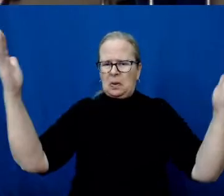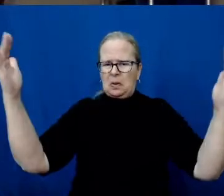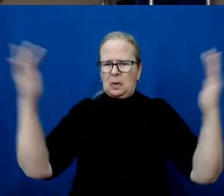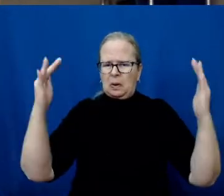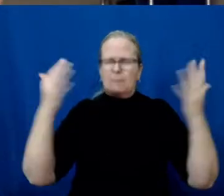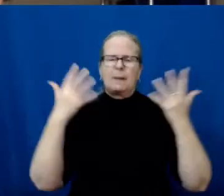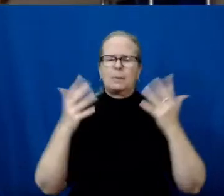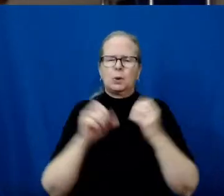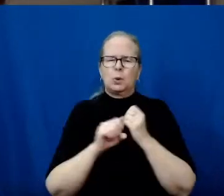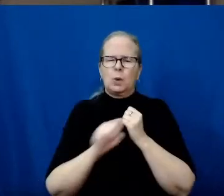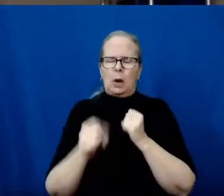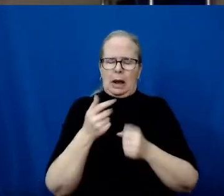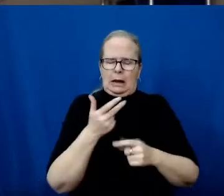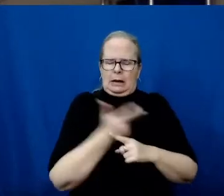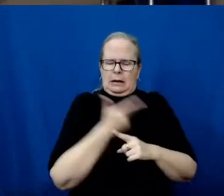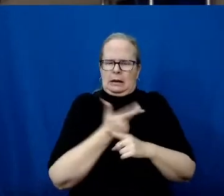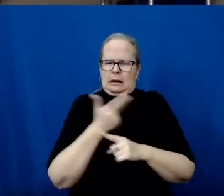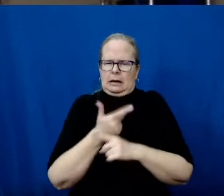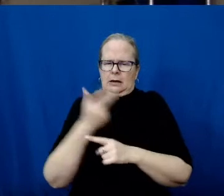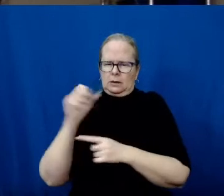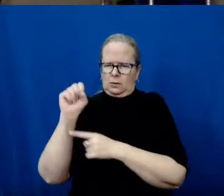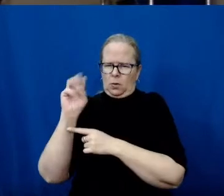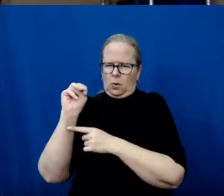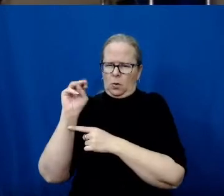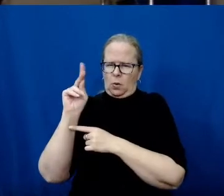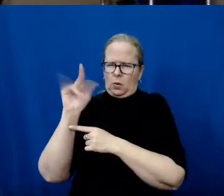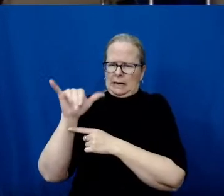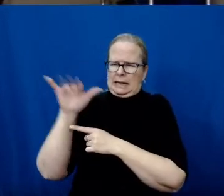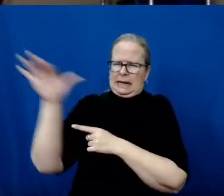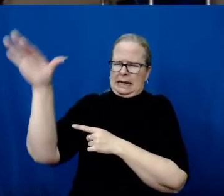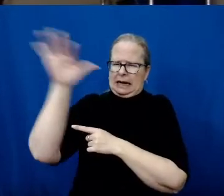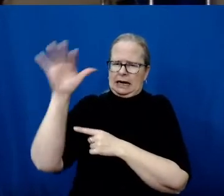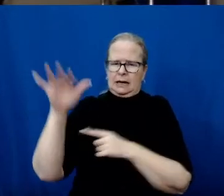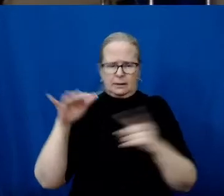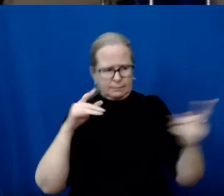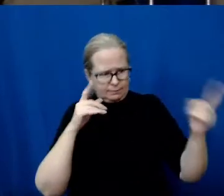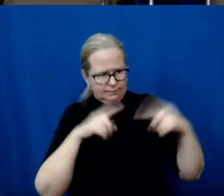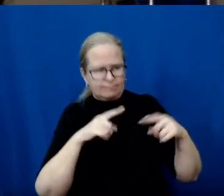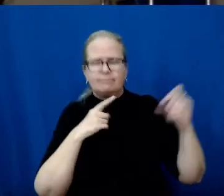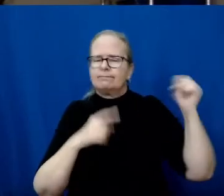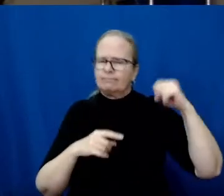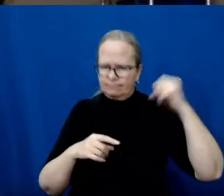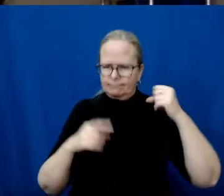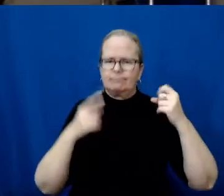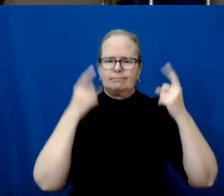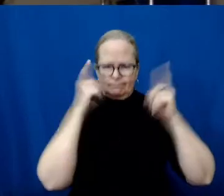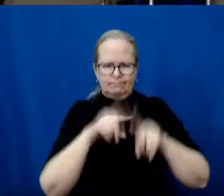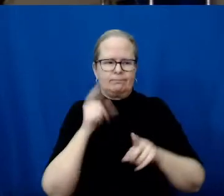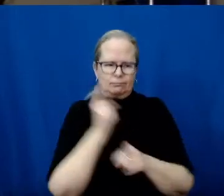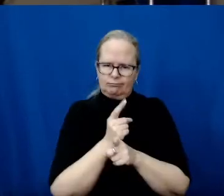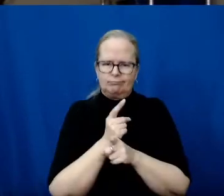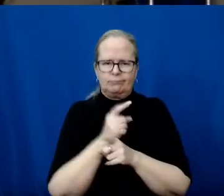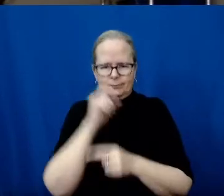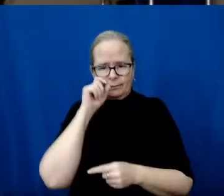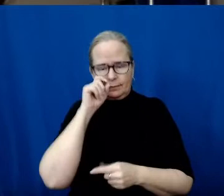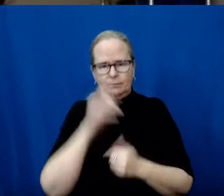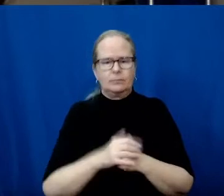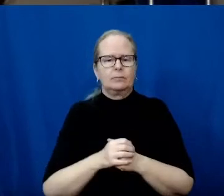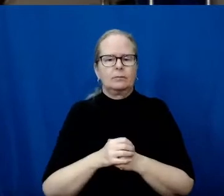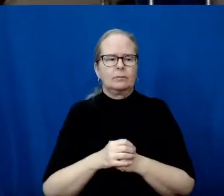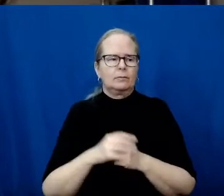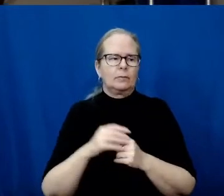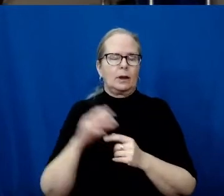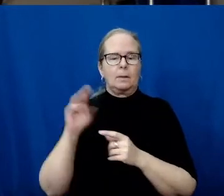Yeah. So we have acknowledged, but I'd like to really reinforce the fact that a lot of this conversation did involve my fictional credit